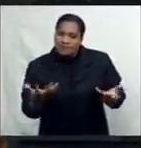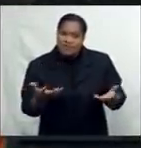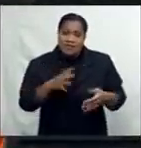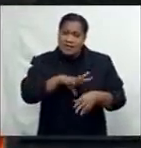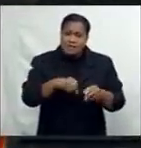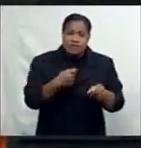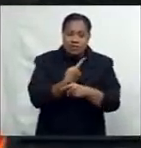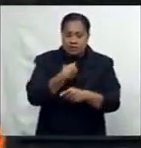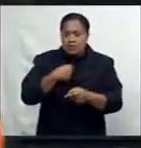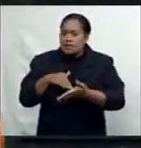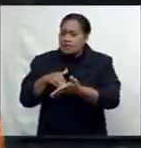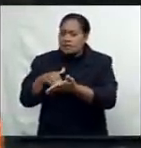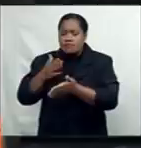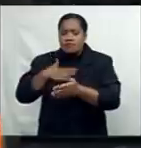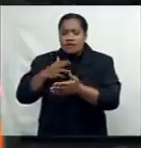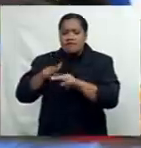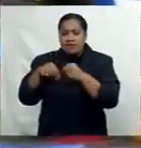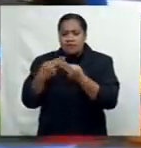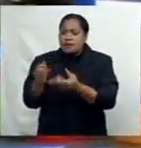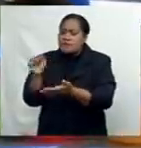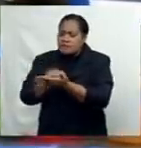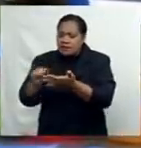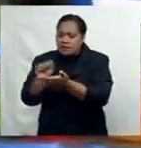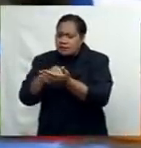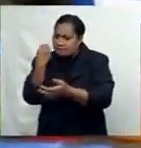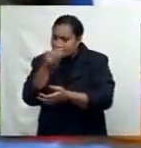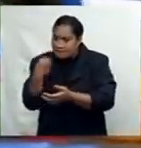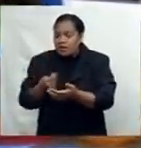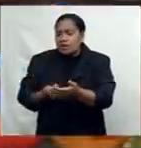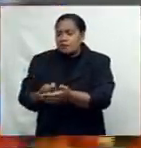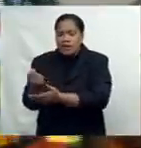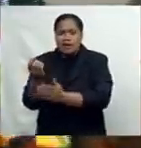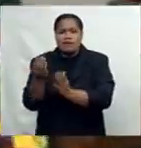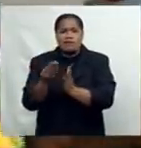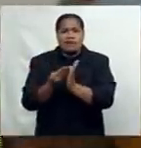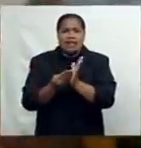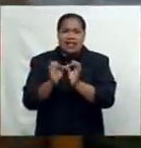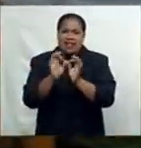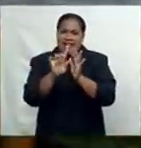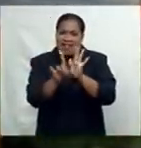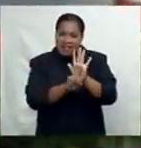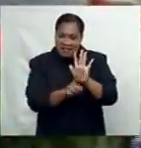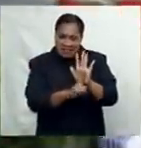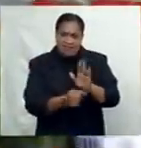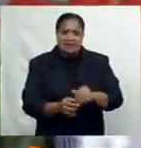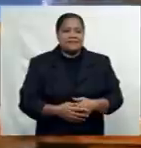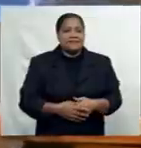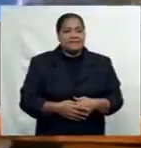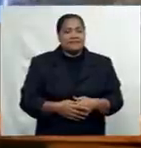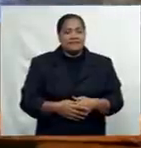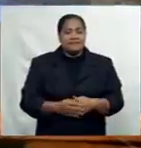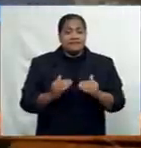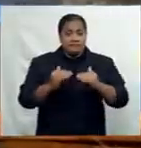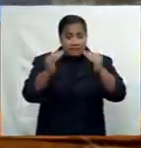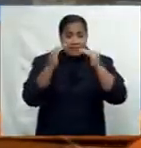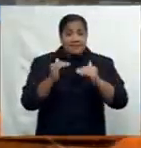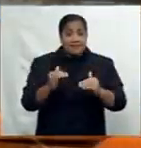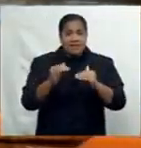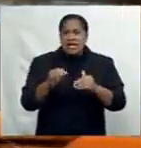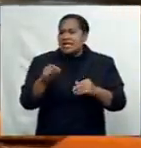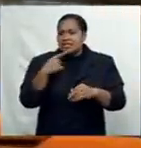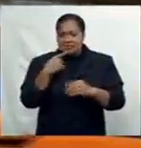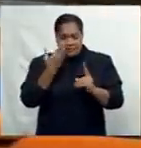buying groceries and paying bills. With South Village businesswoman Winasi Watoloka says that most of her